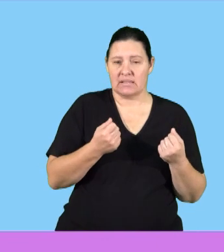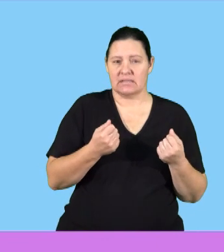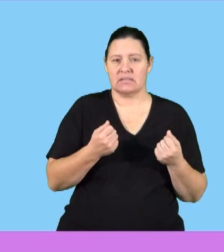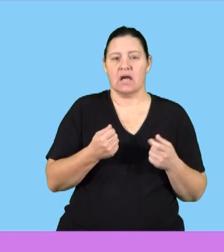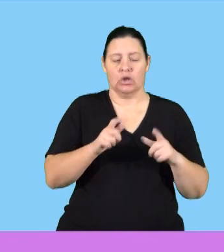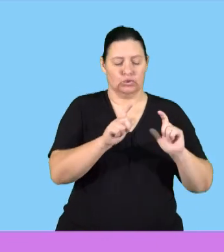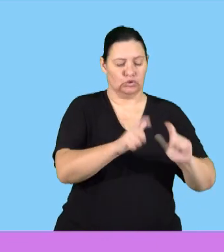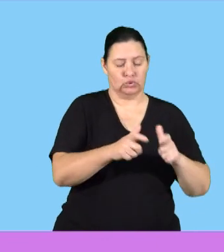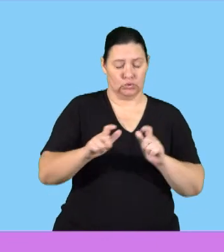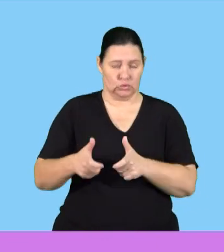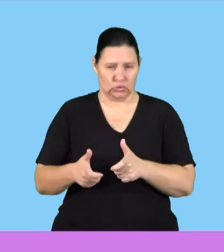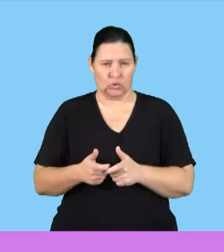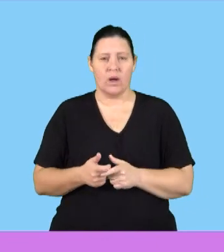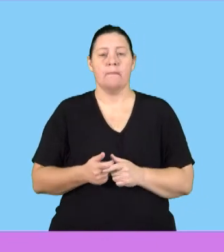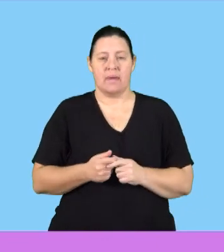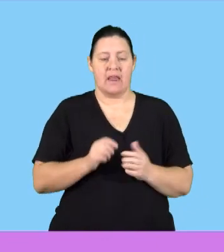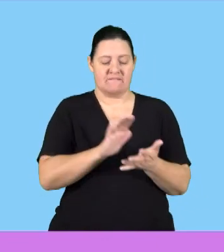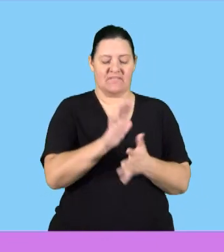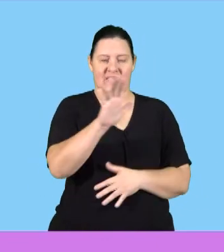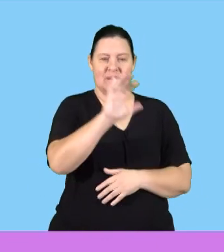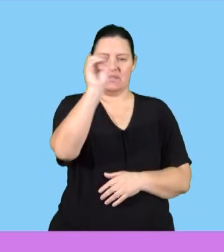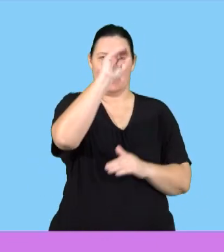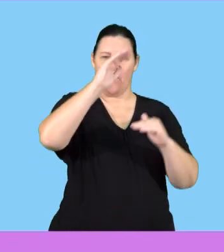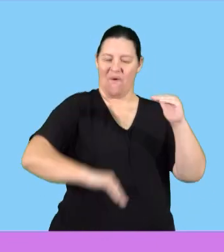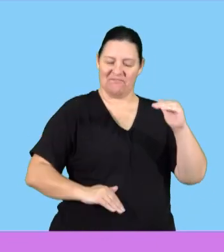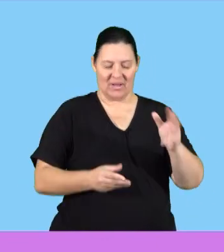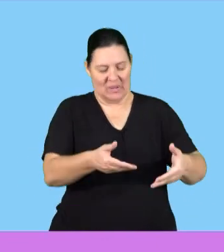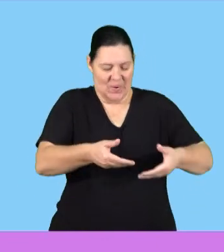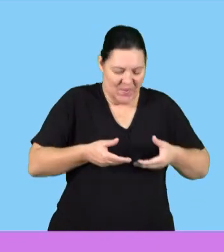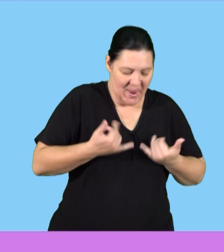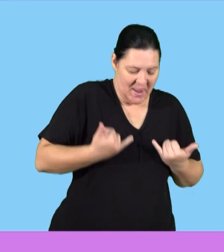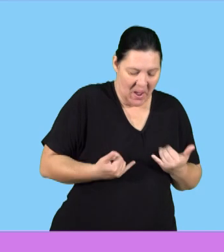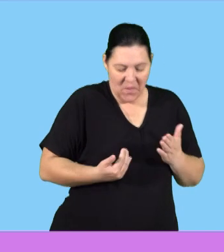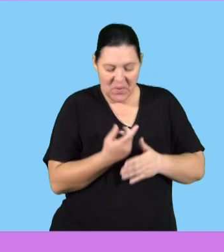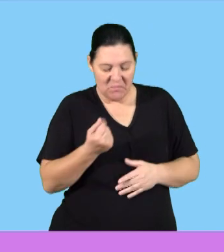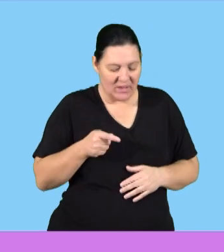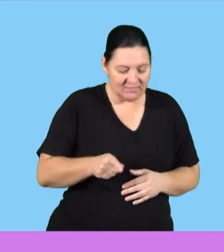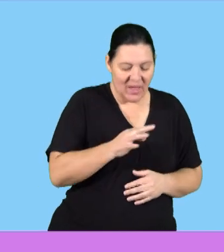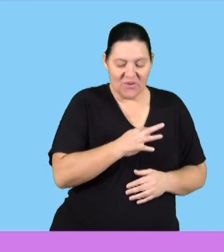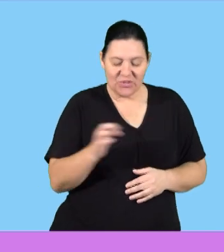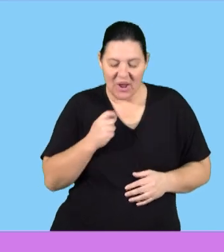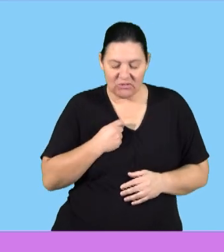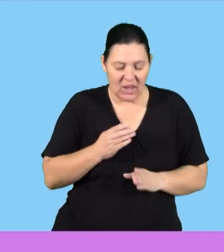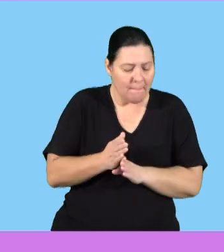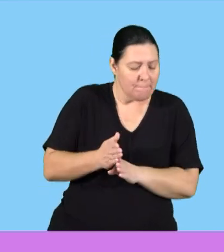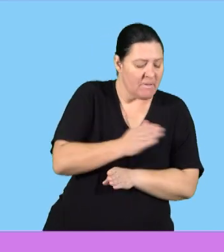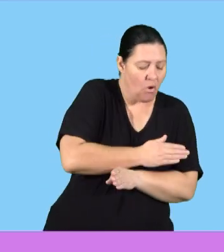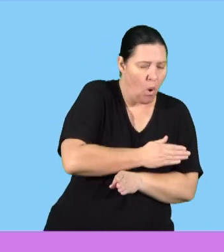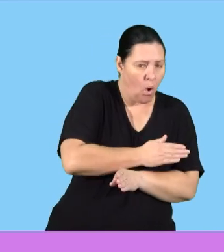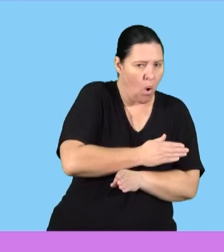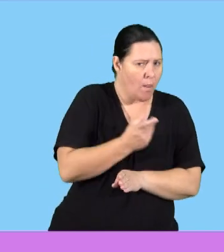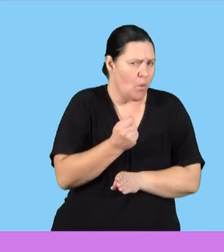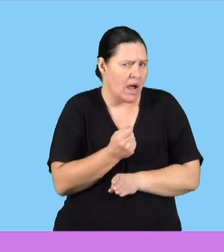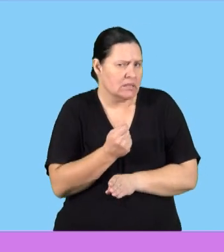of a pair of shoes after a 15% discount is 300 rand, what was the